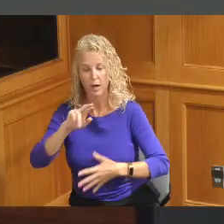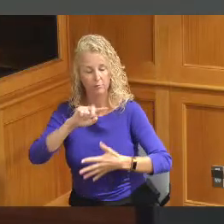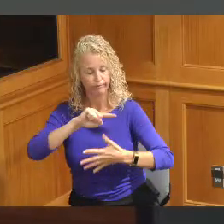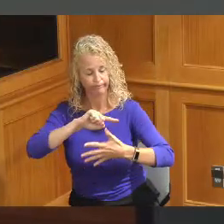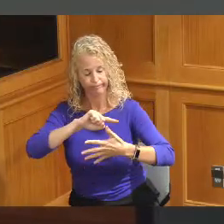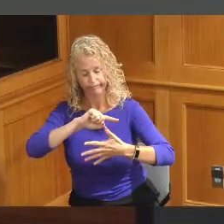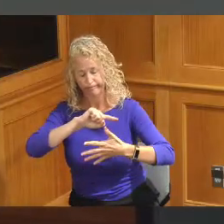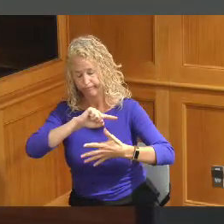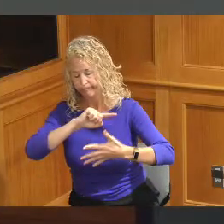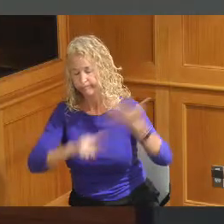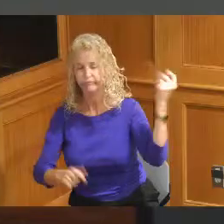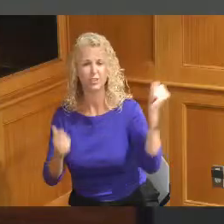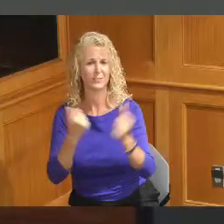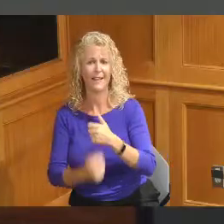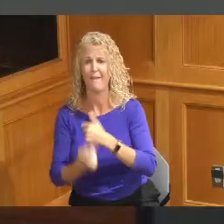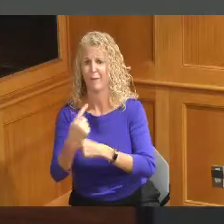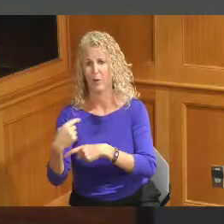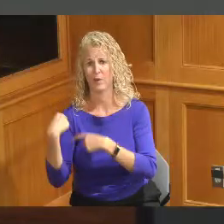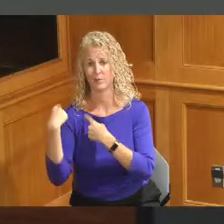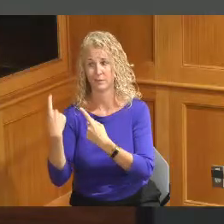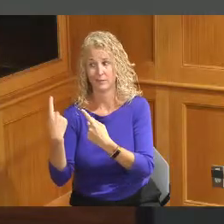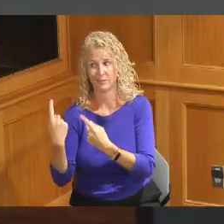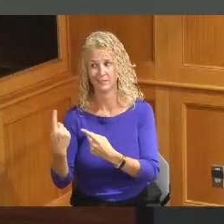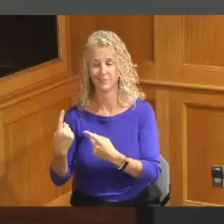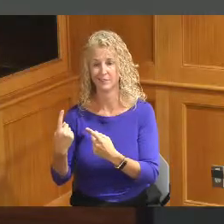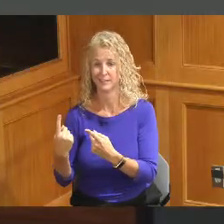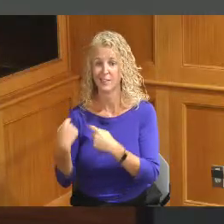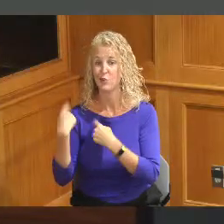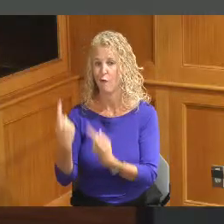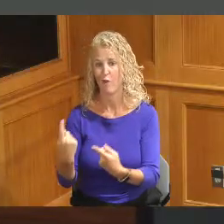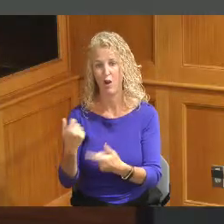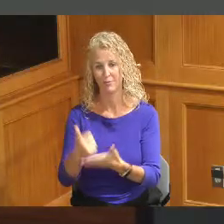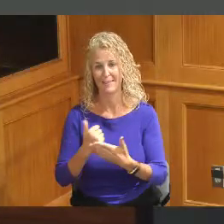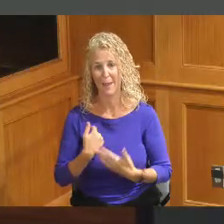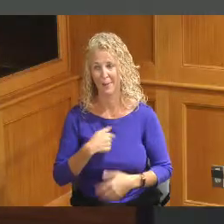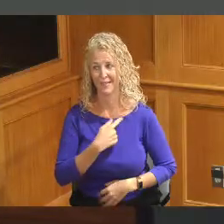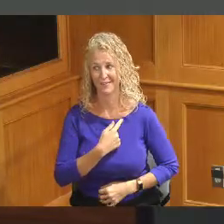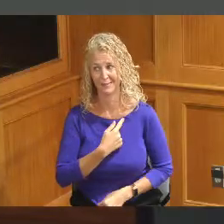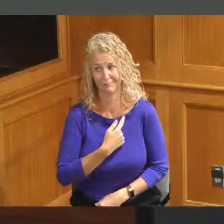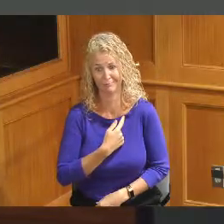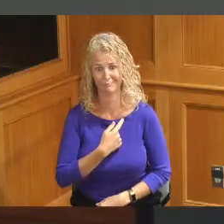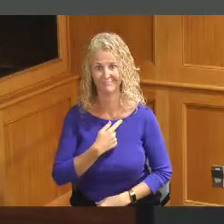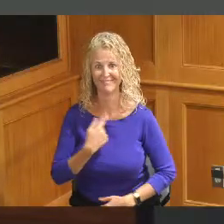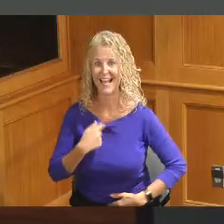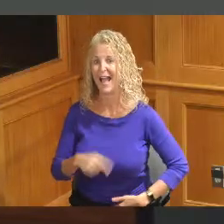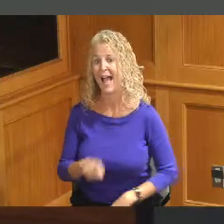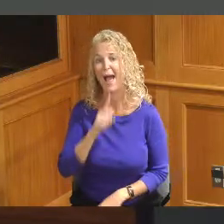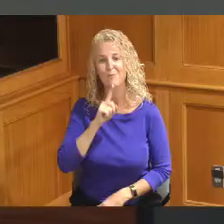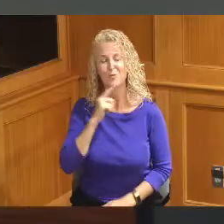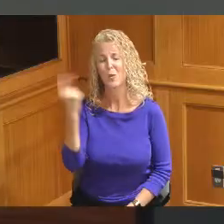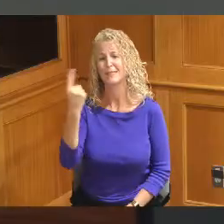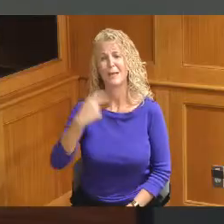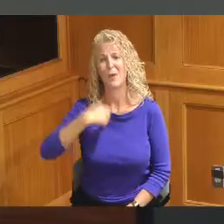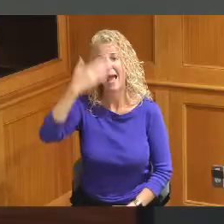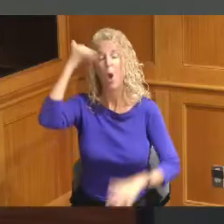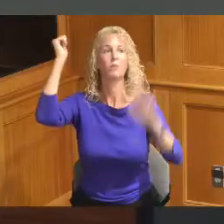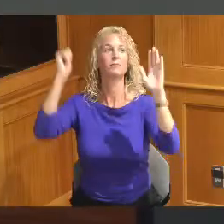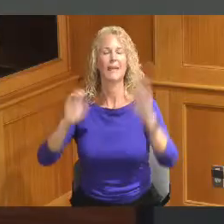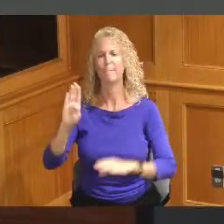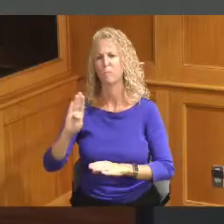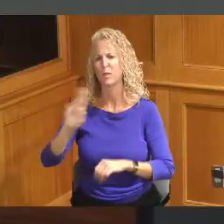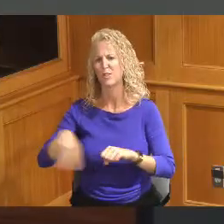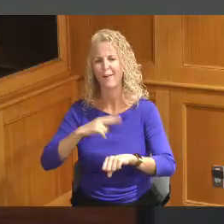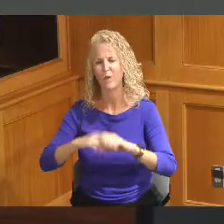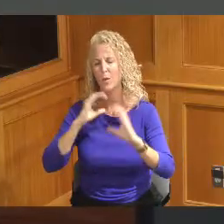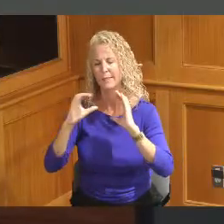the folks that have helped us get to where we are today. And I hope I'm sure I did leave someone out. Oh, Bridget Doherty,